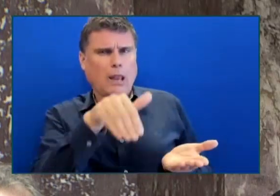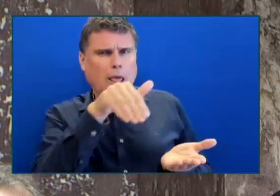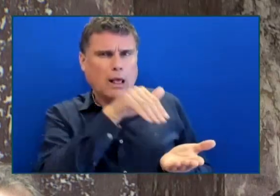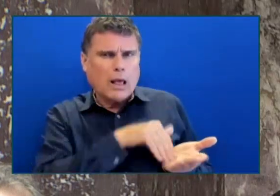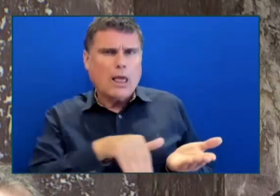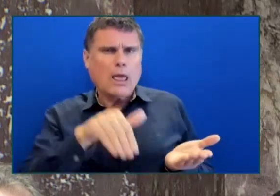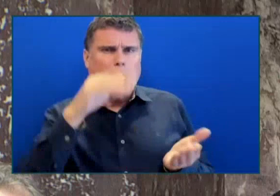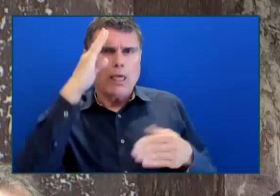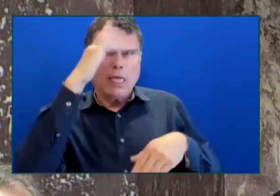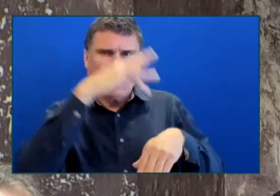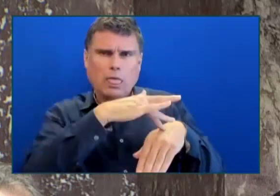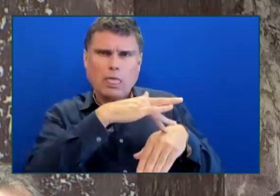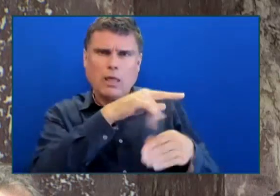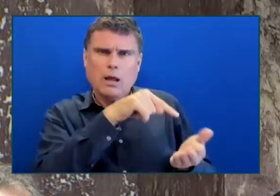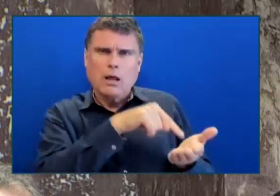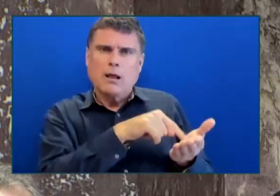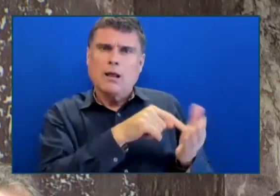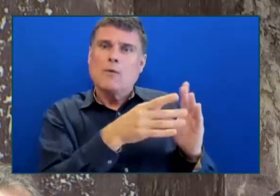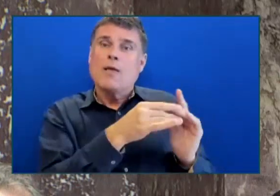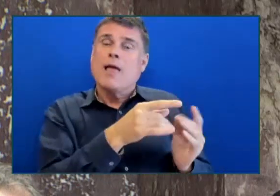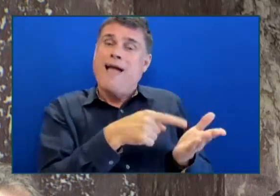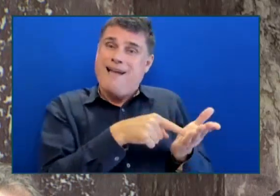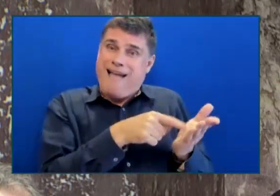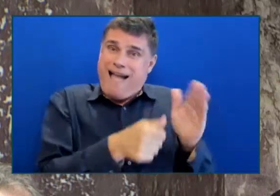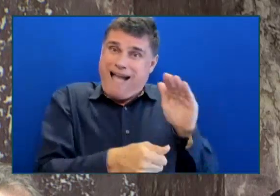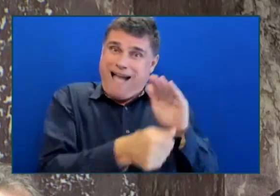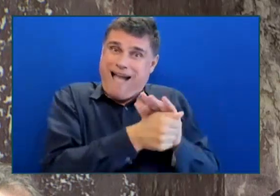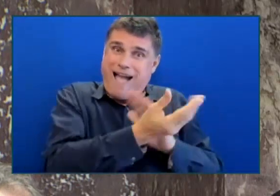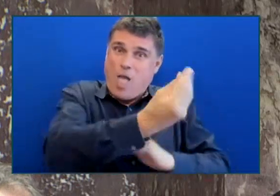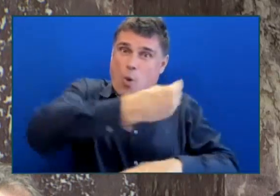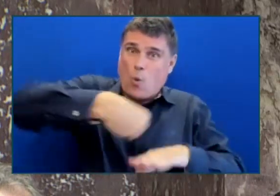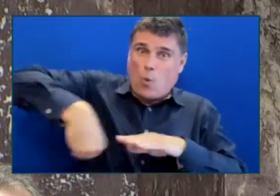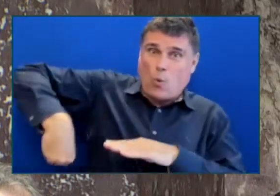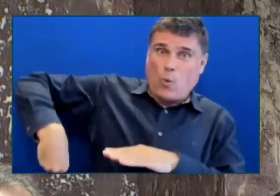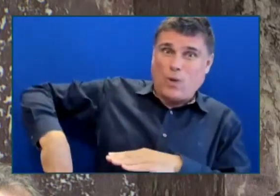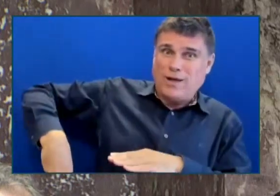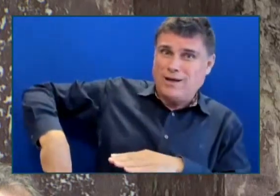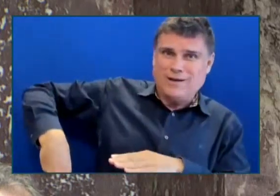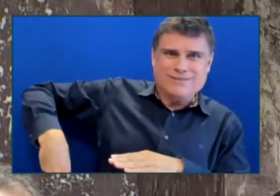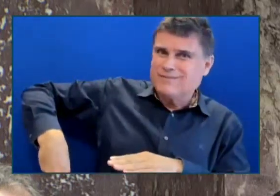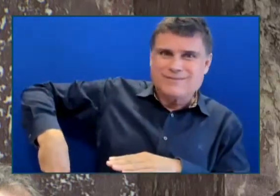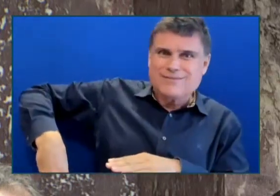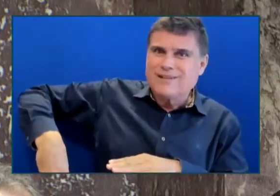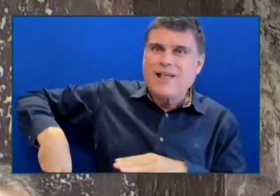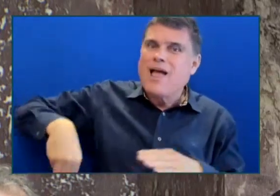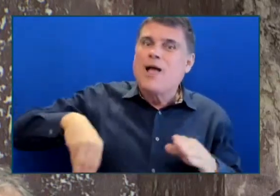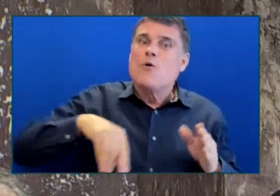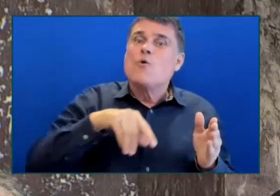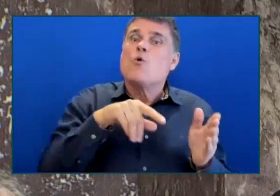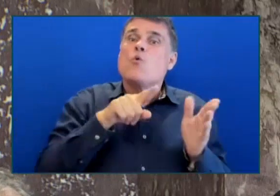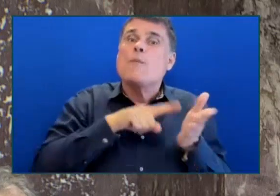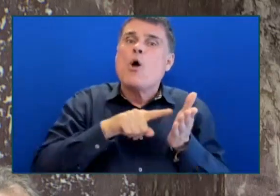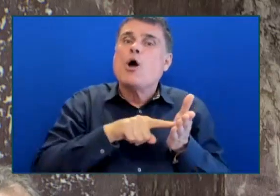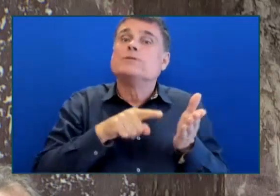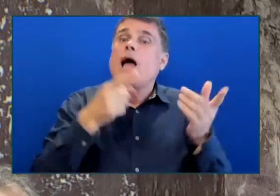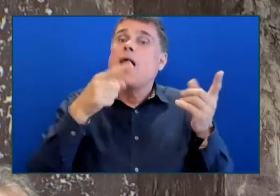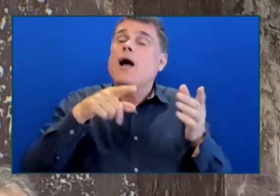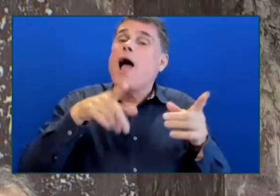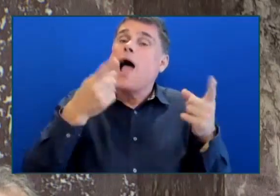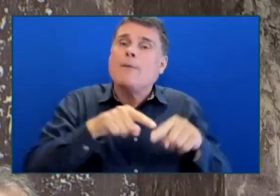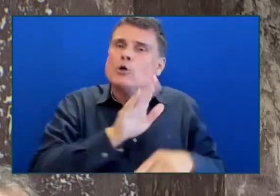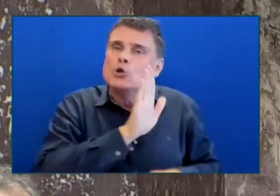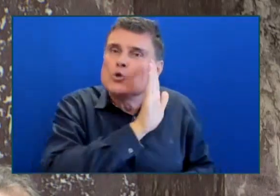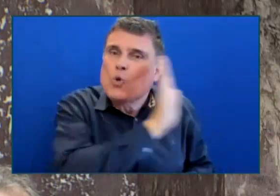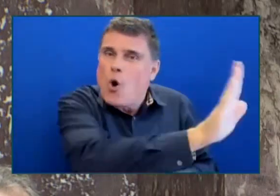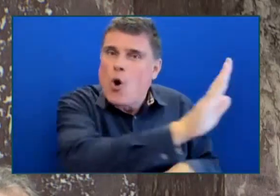into their time in government, right? Their time in government. The BDO report, what he refers to, was done in